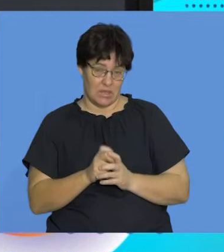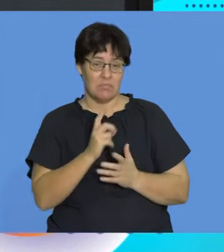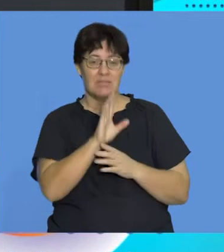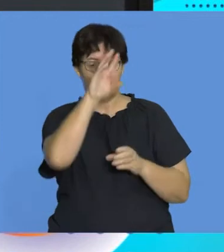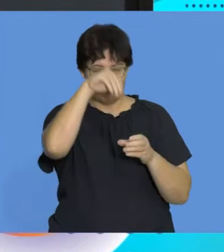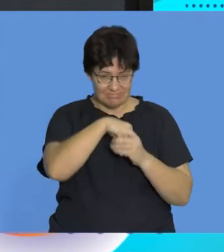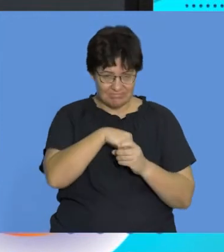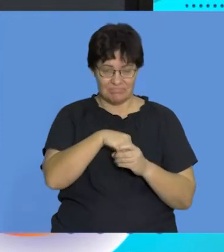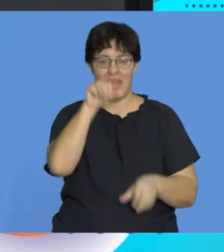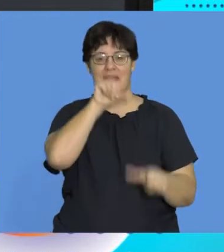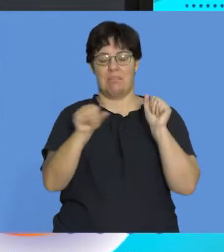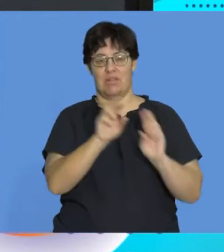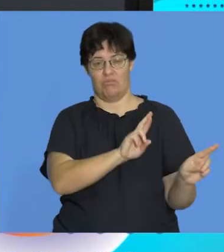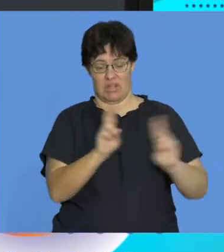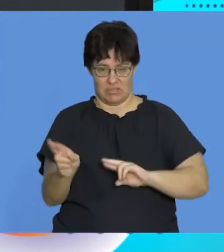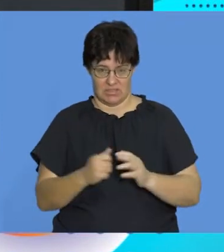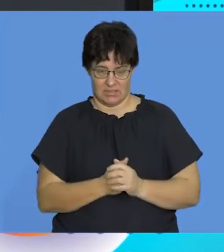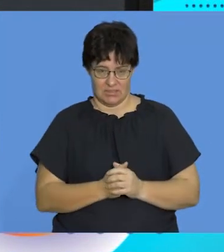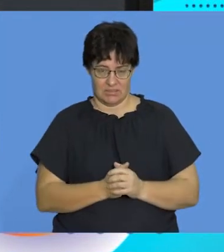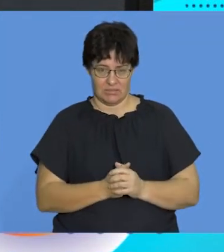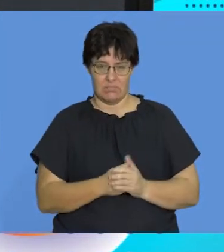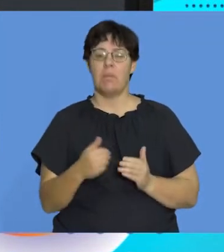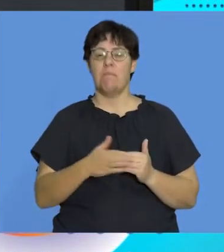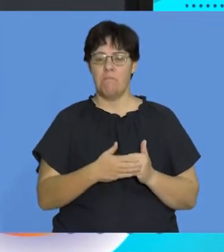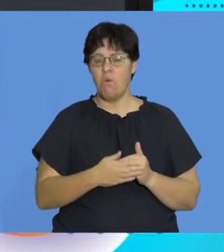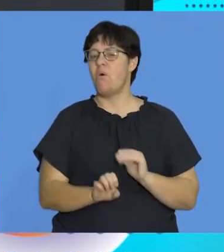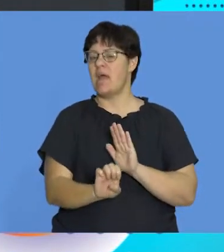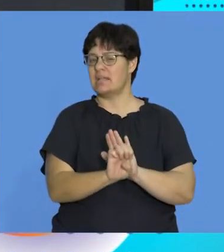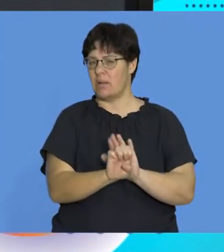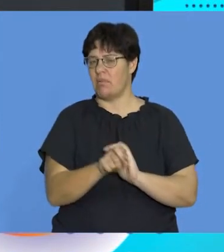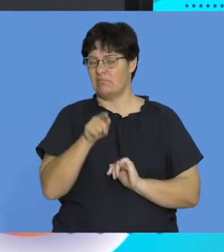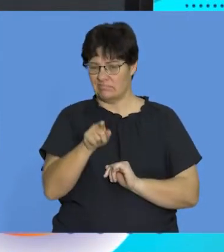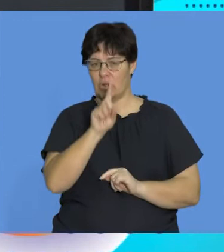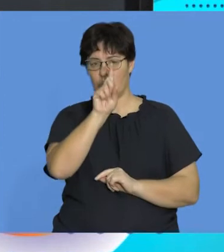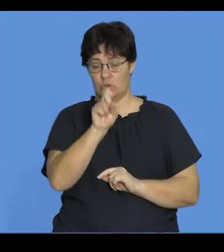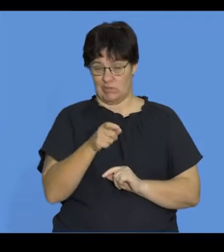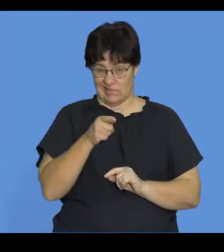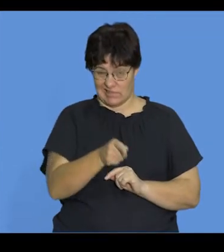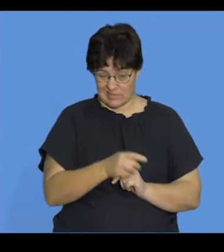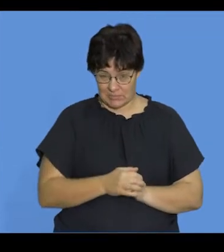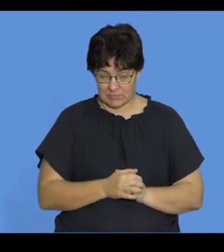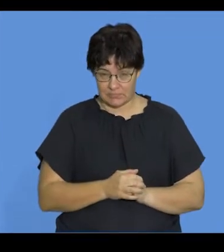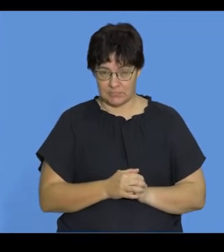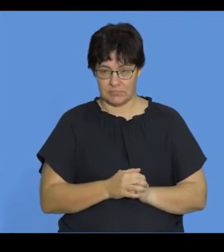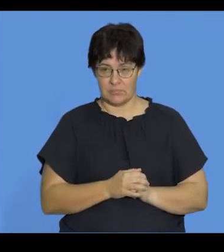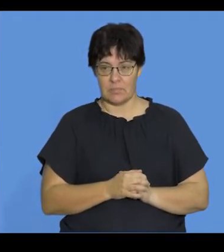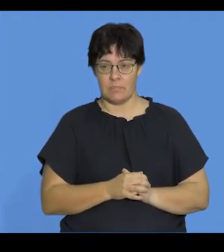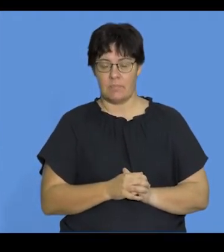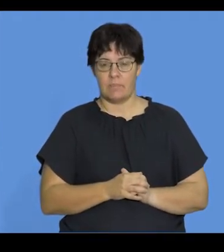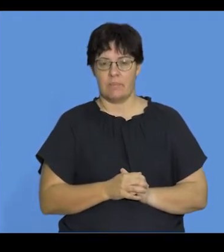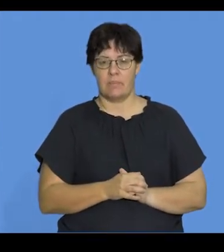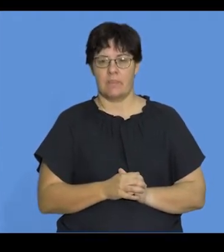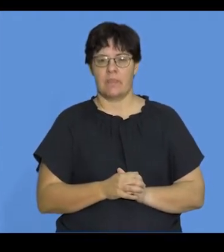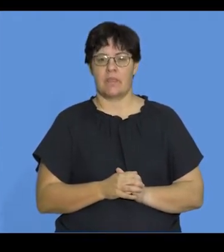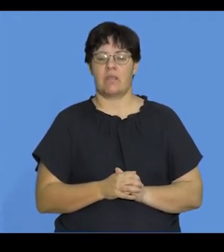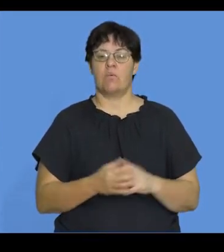a chemical reaction. Now let's look at one more example in terms of these questions on stoichiometry. Right. Okay. Now we